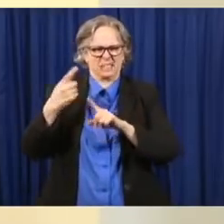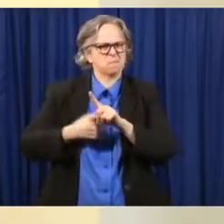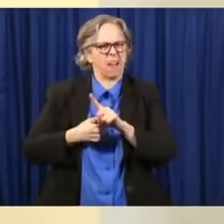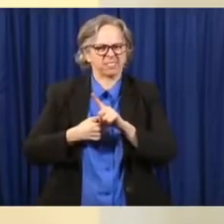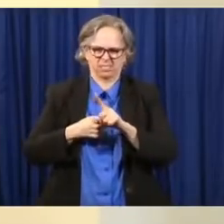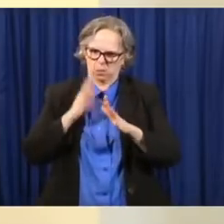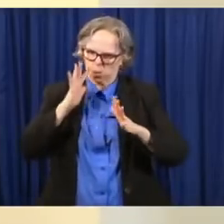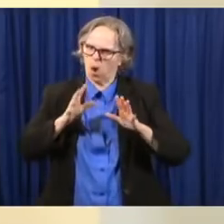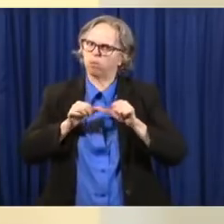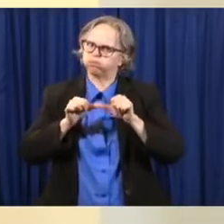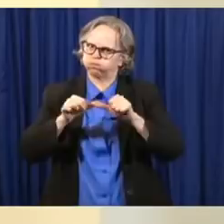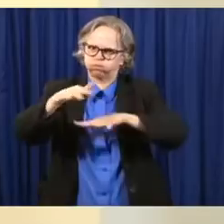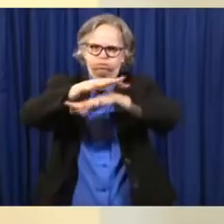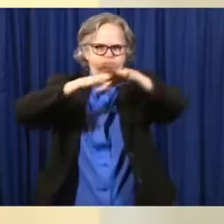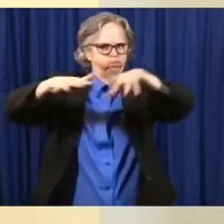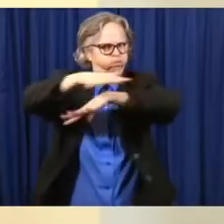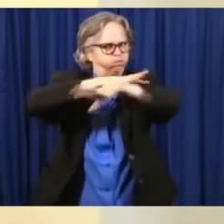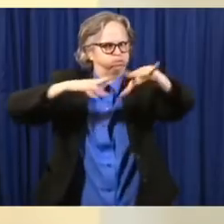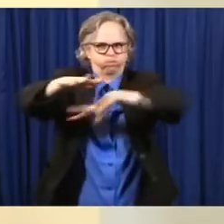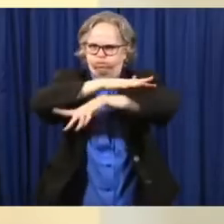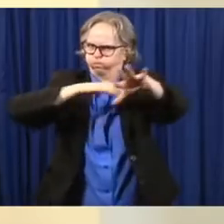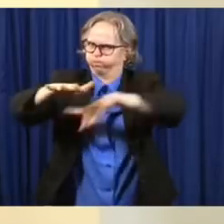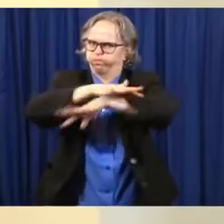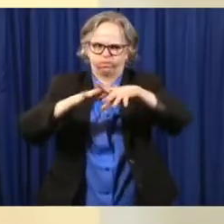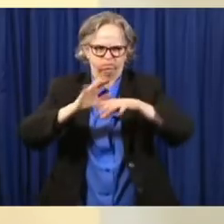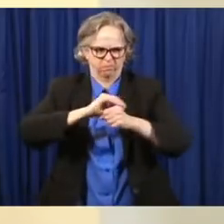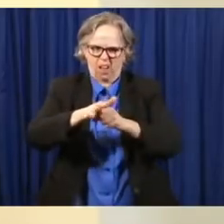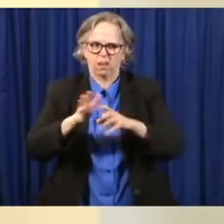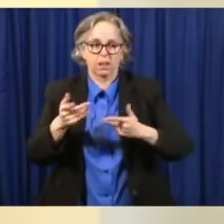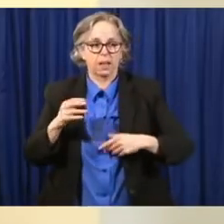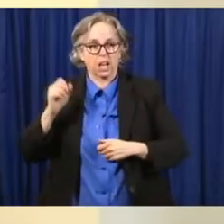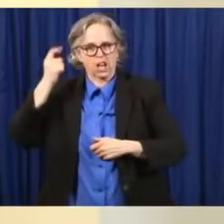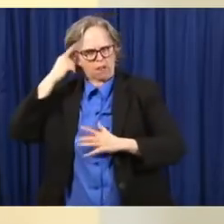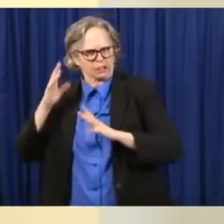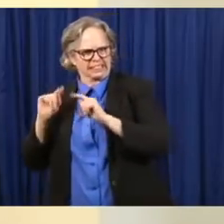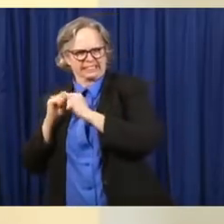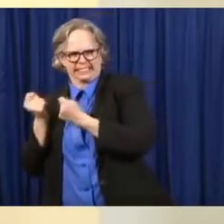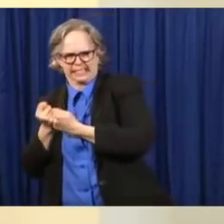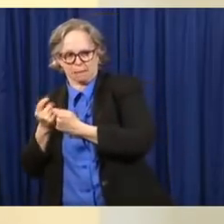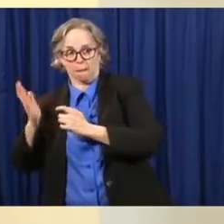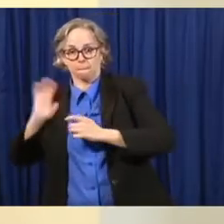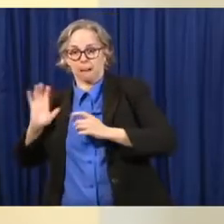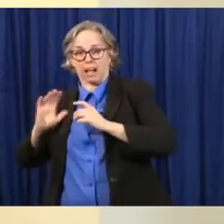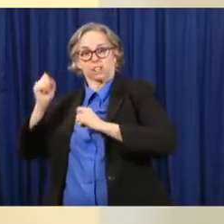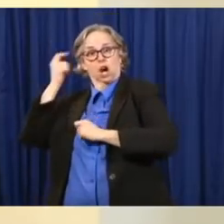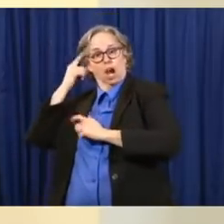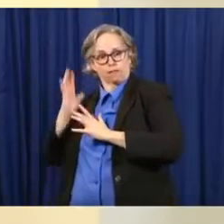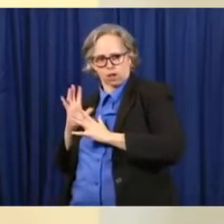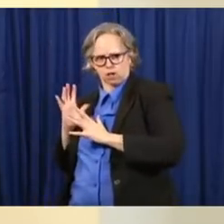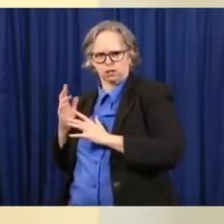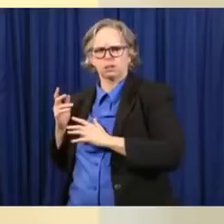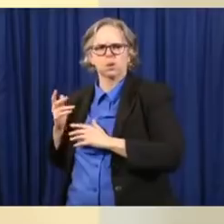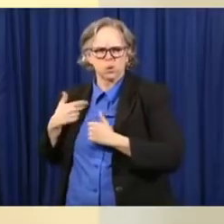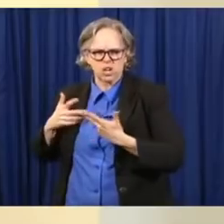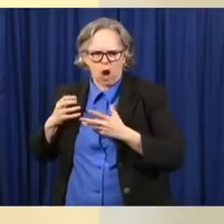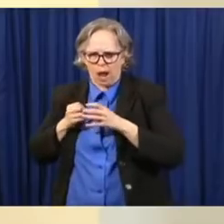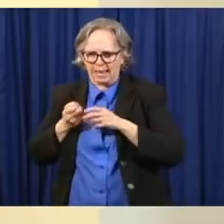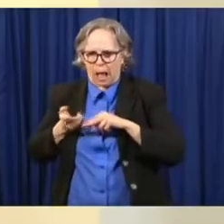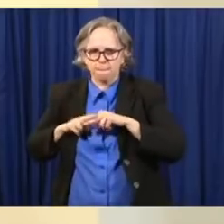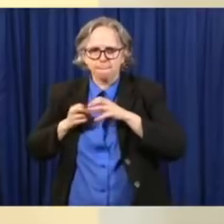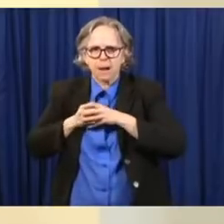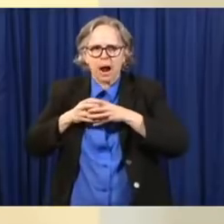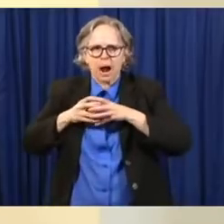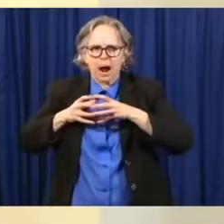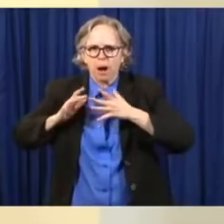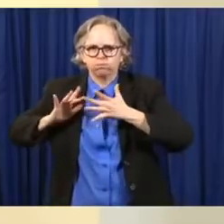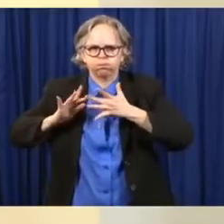with the hope of our past governors and others, is we are building an extensive response and